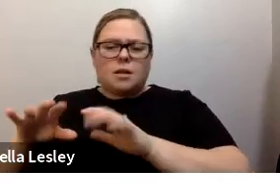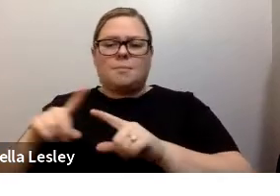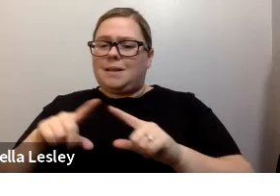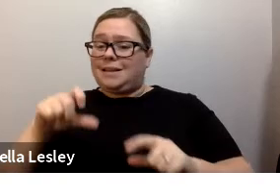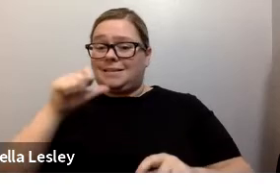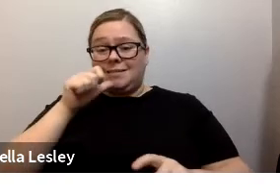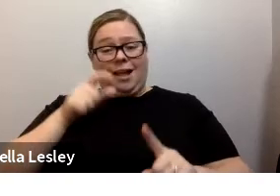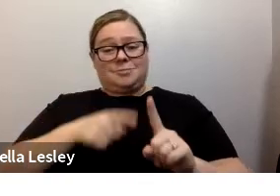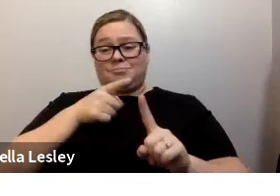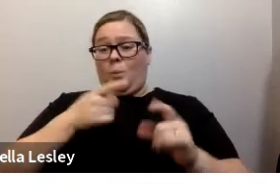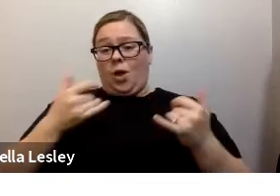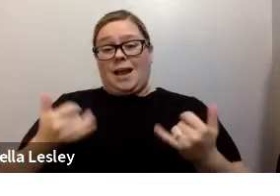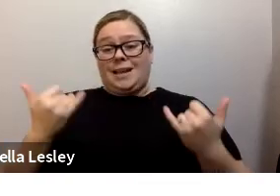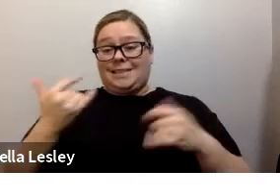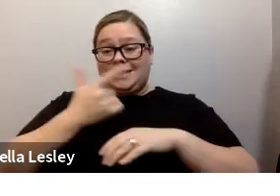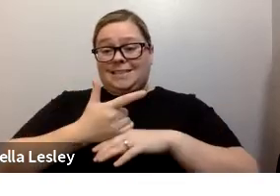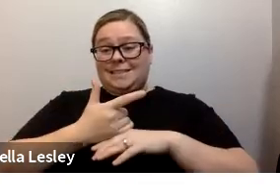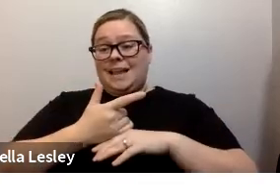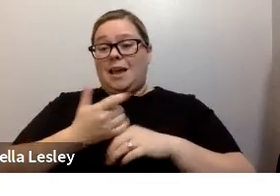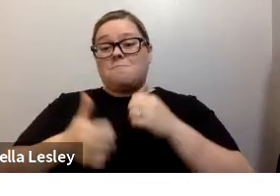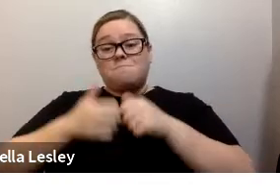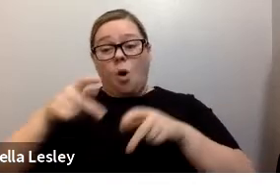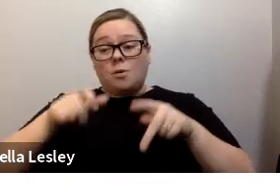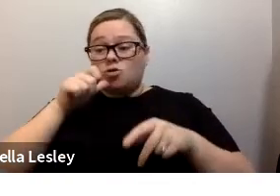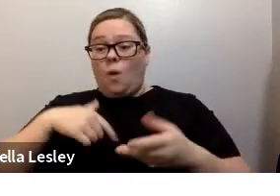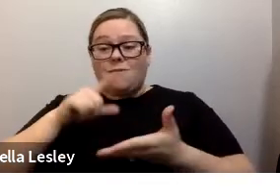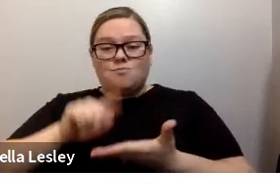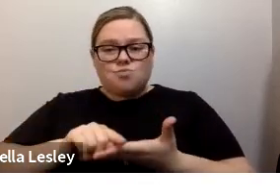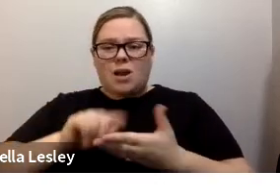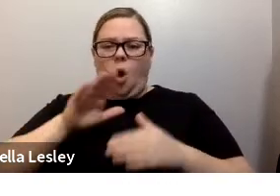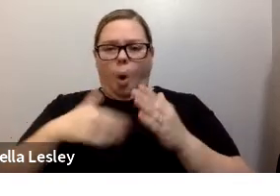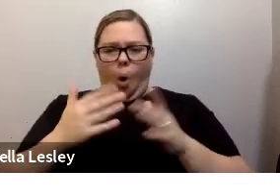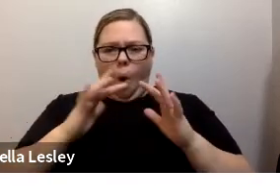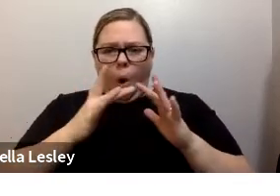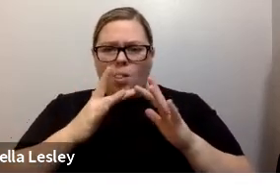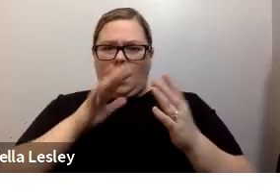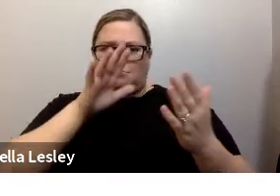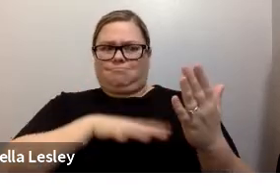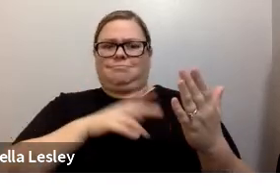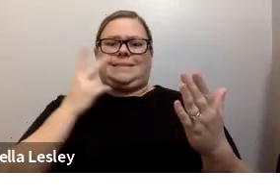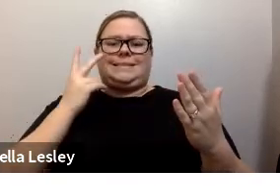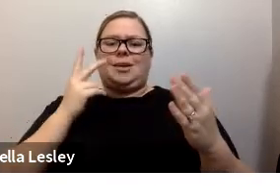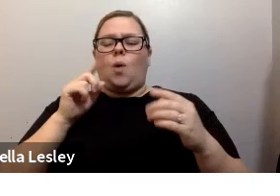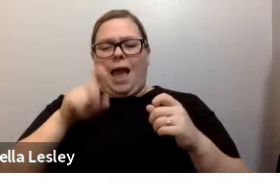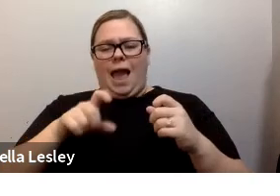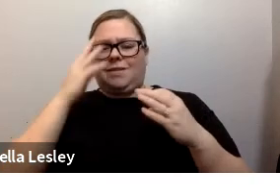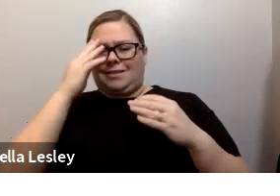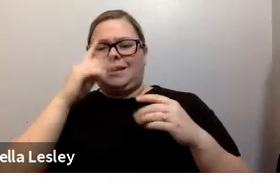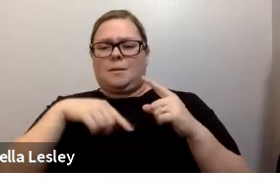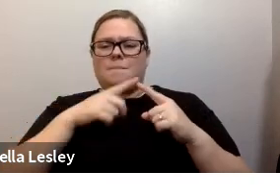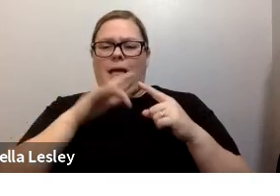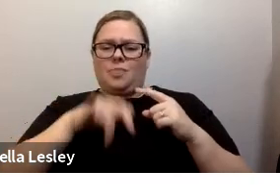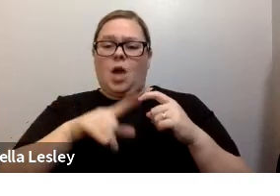all paperless. Many people don't even have a printer. So we've got to be able to think about this today across the set of presenters that you'll hear